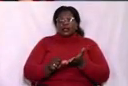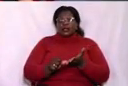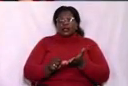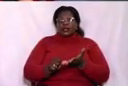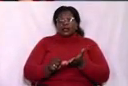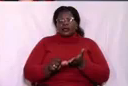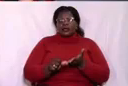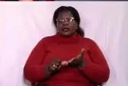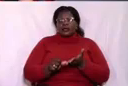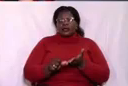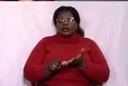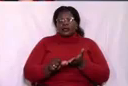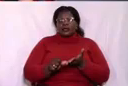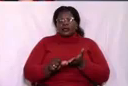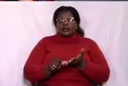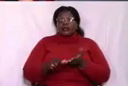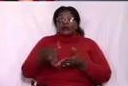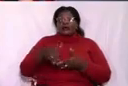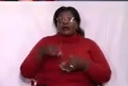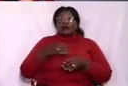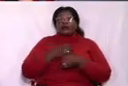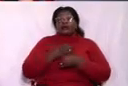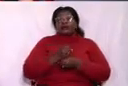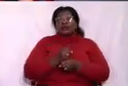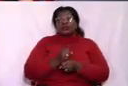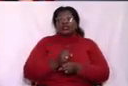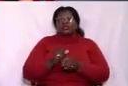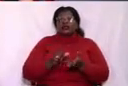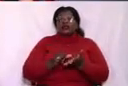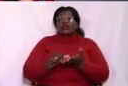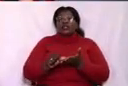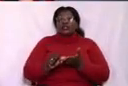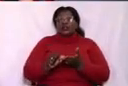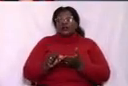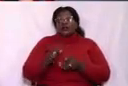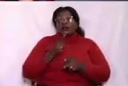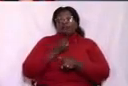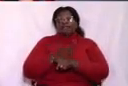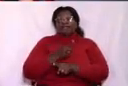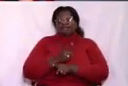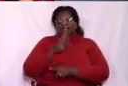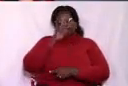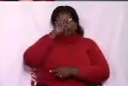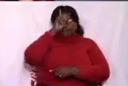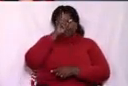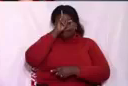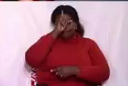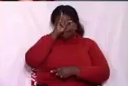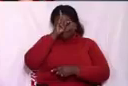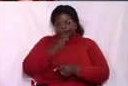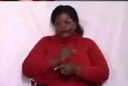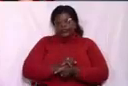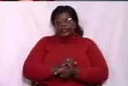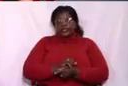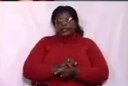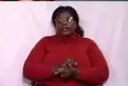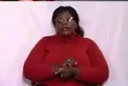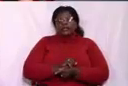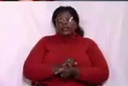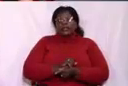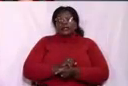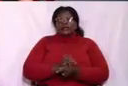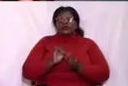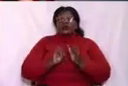It's a Namibian project funded by the German government. It's to